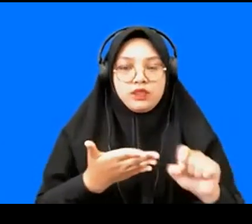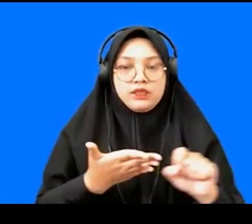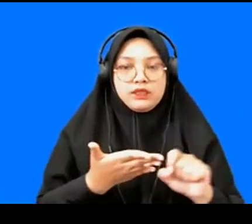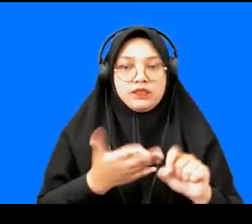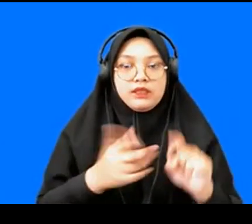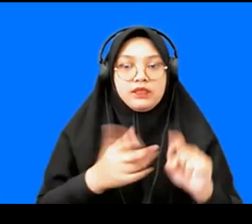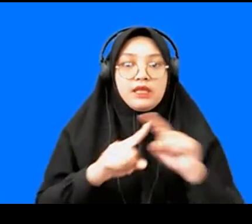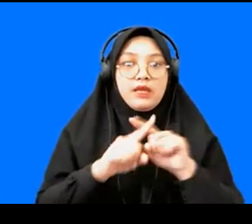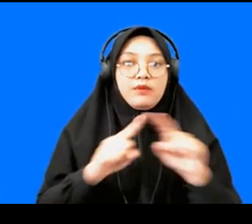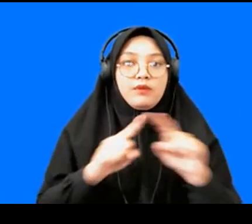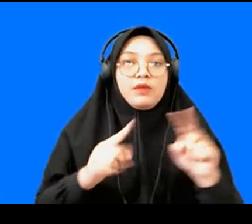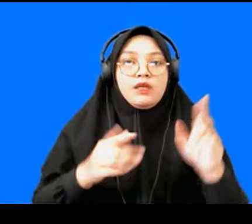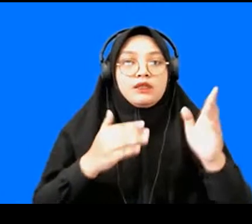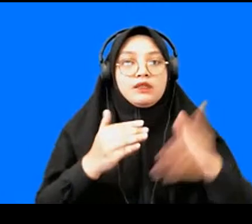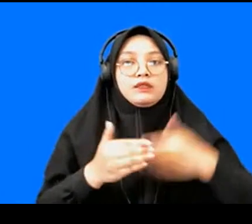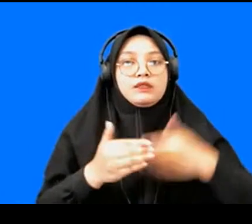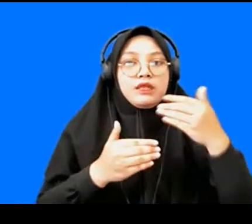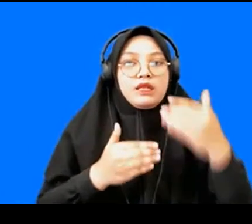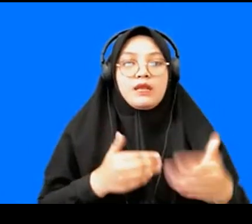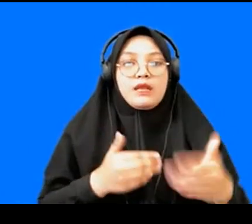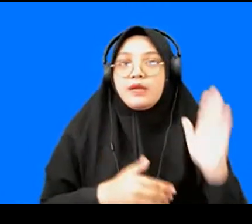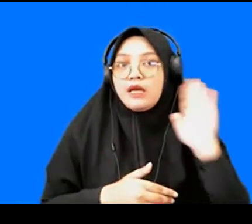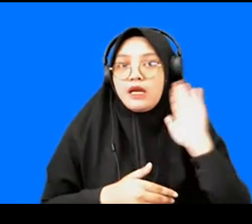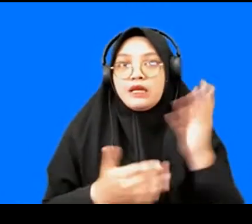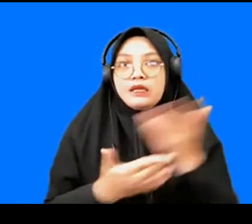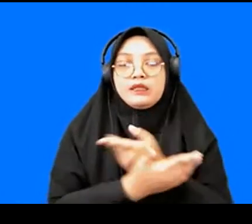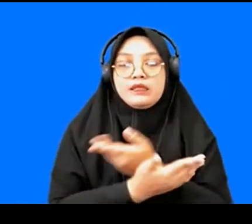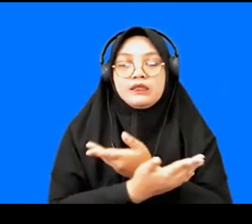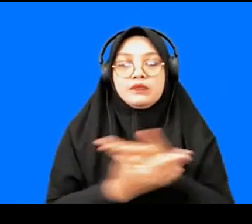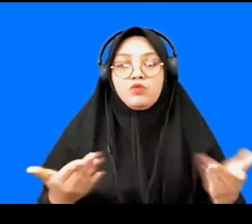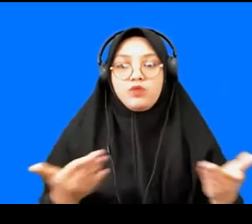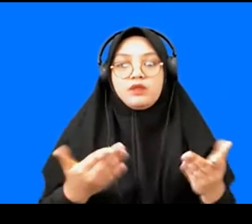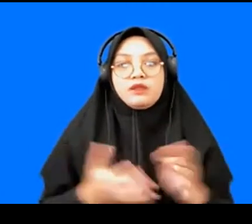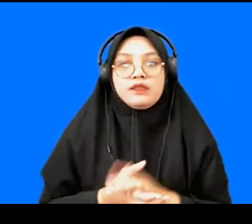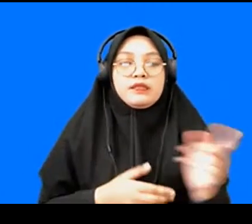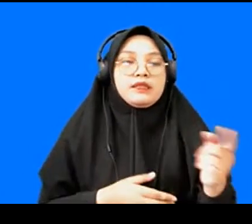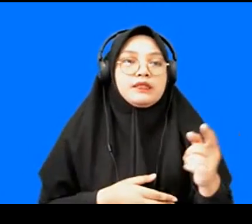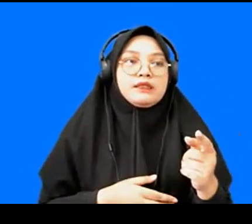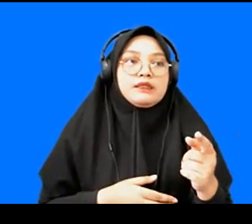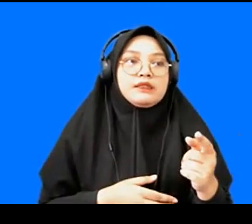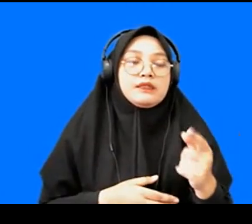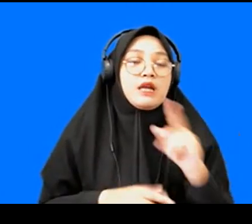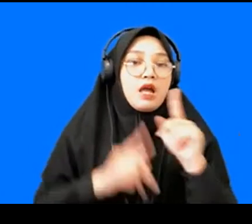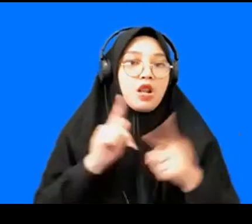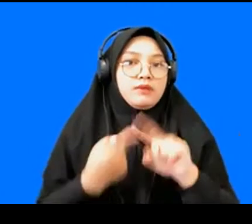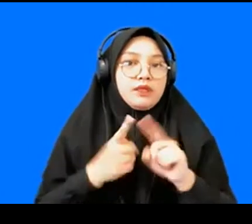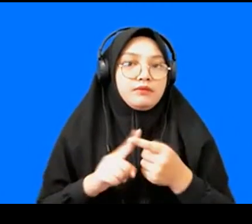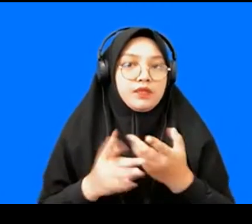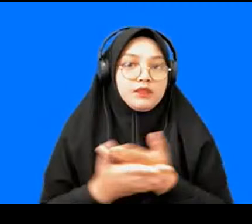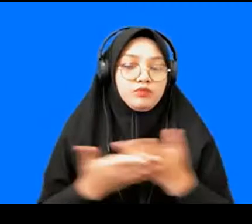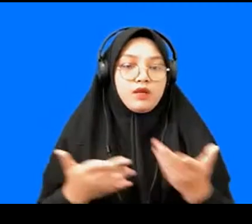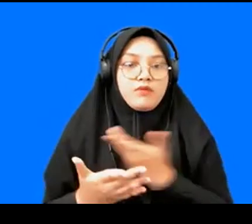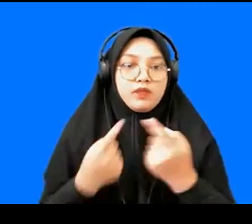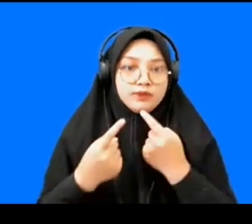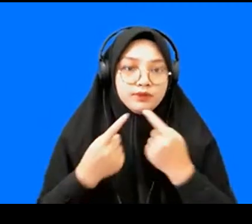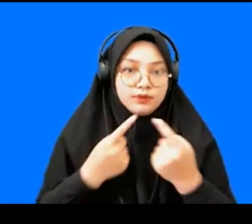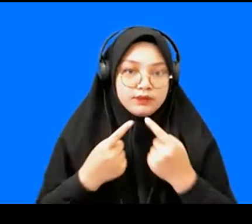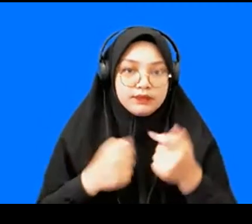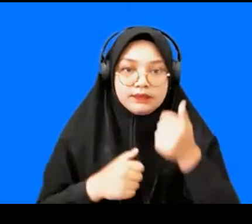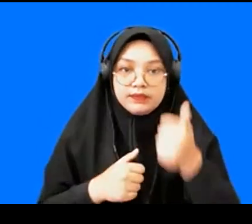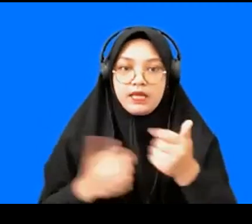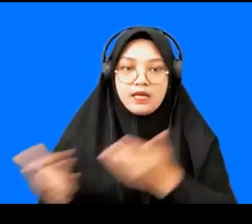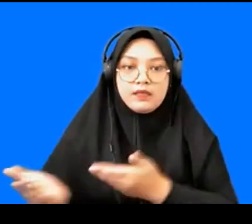know, join in the discussion, please raise your hand, briefly introduce yourself, and, you know, I